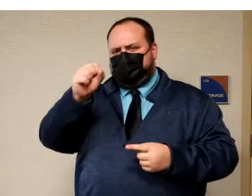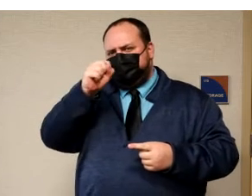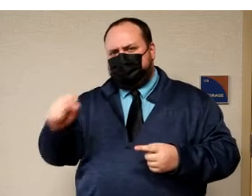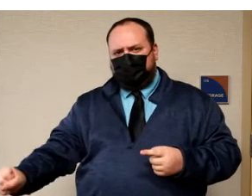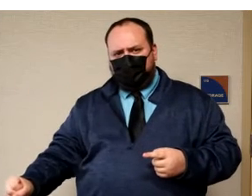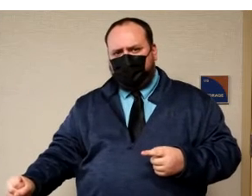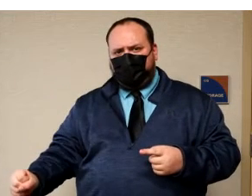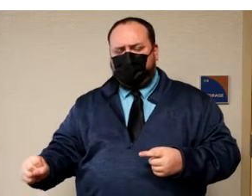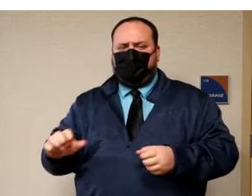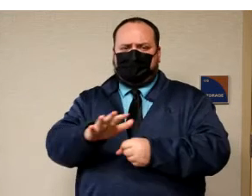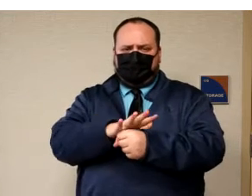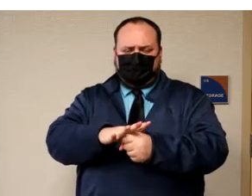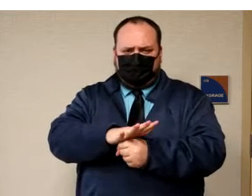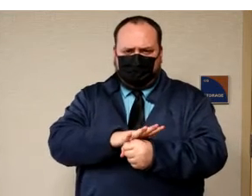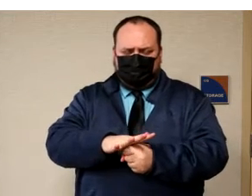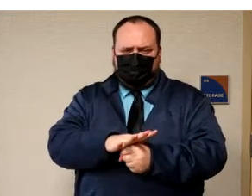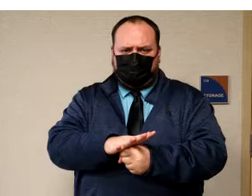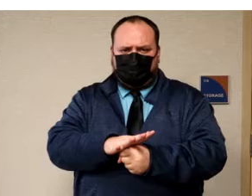district here,